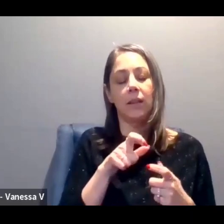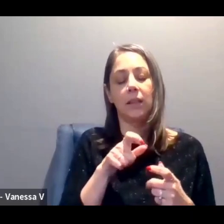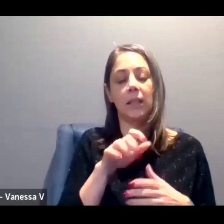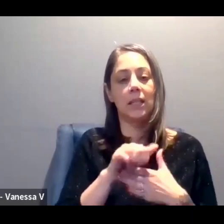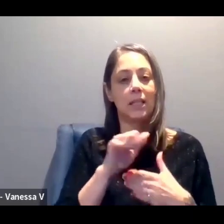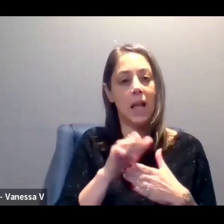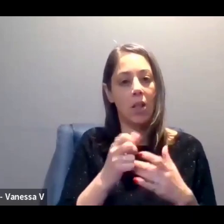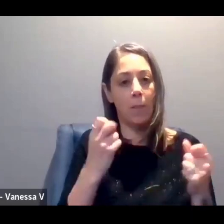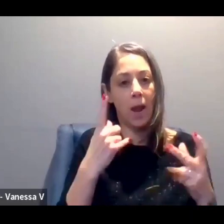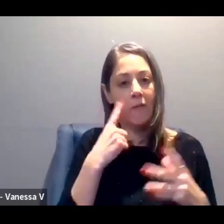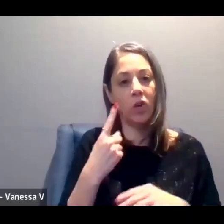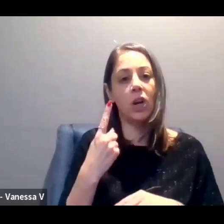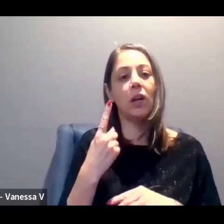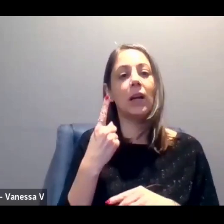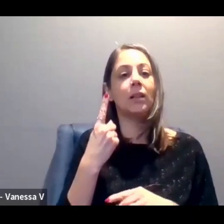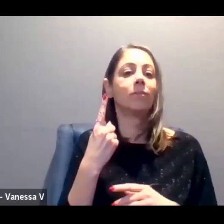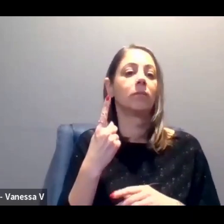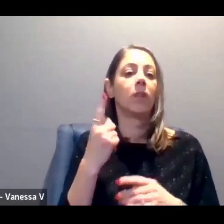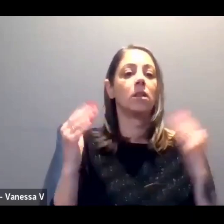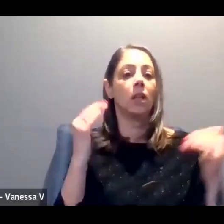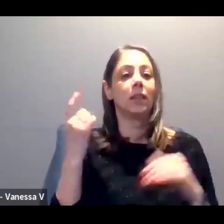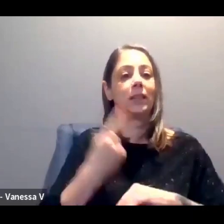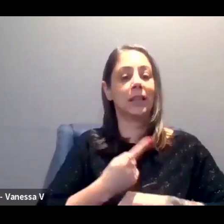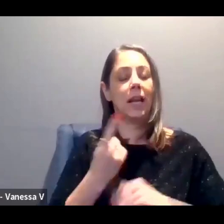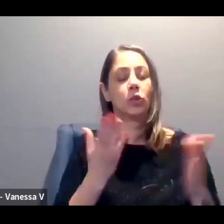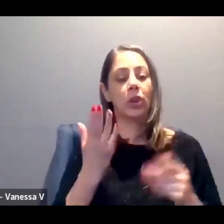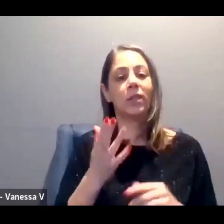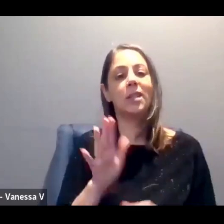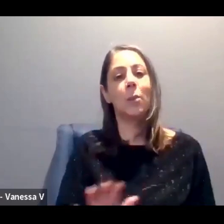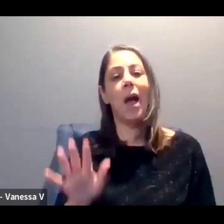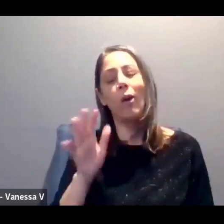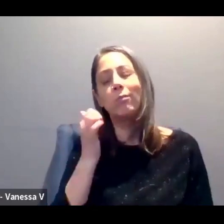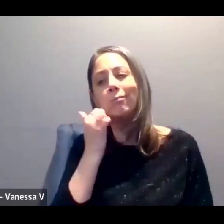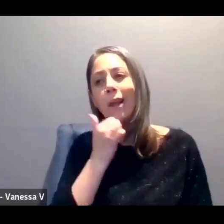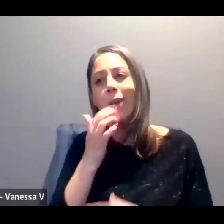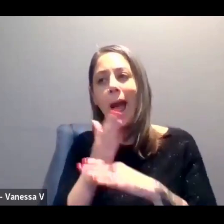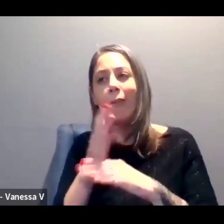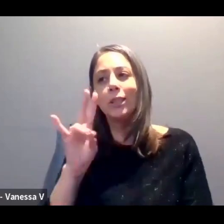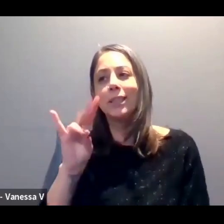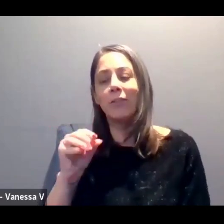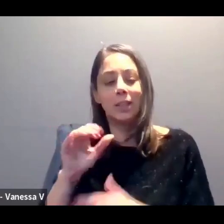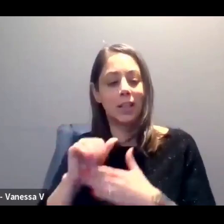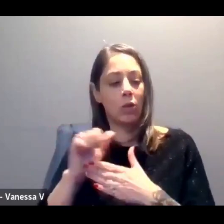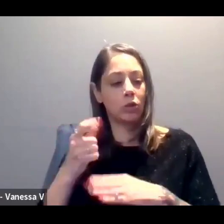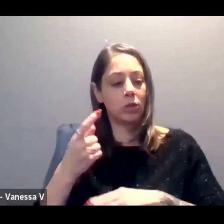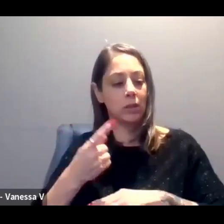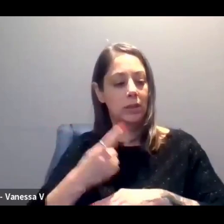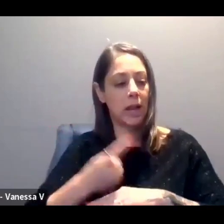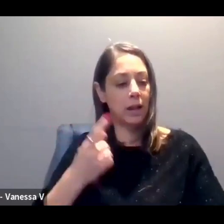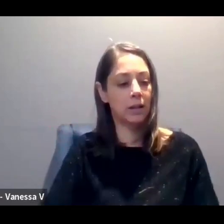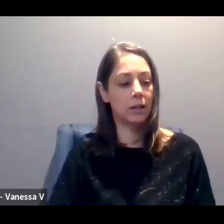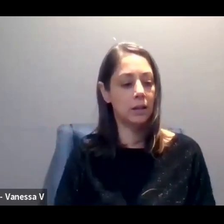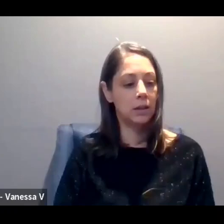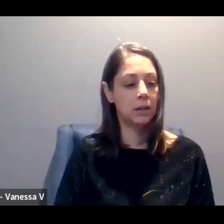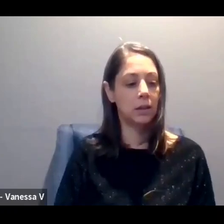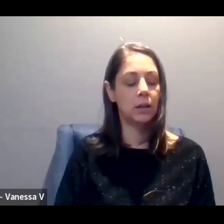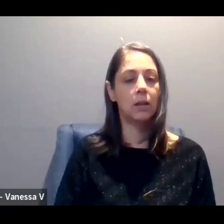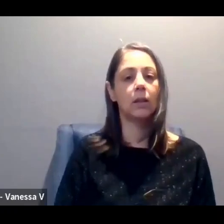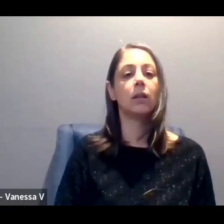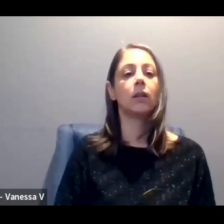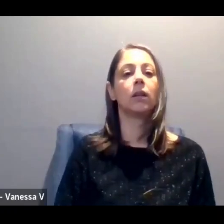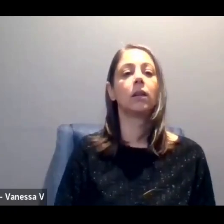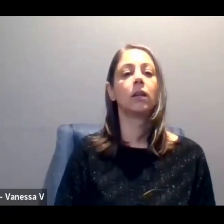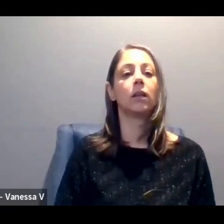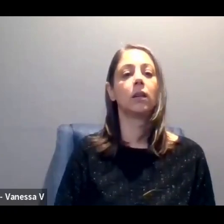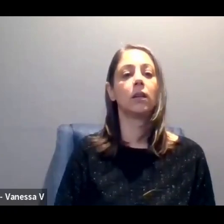day services, but on average in Duluth, it's about $70 per day. And there are some